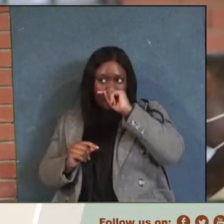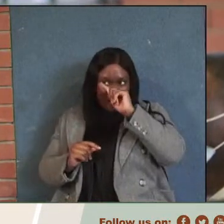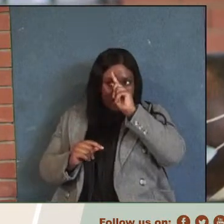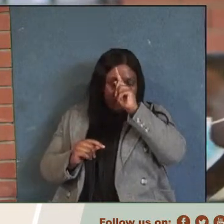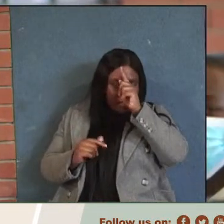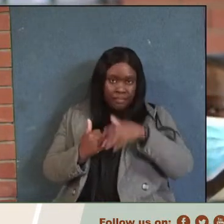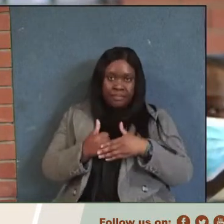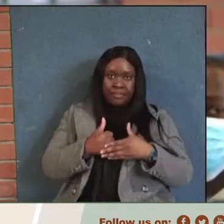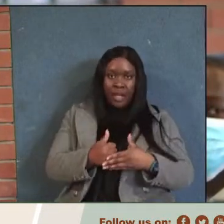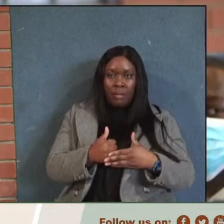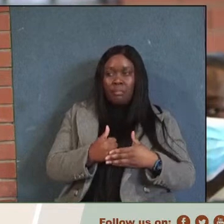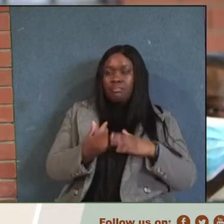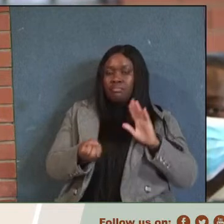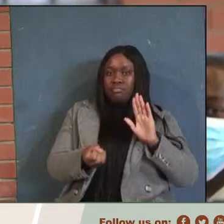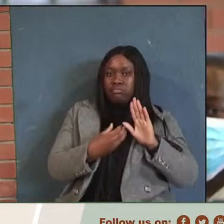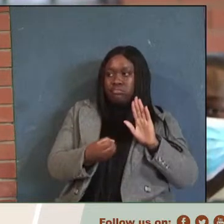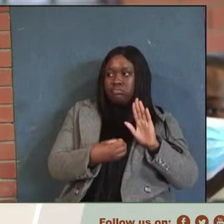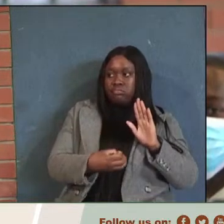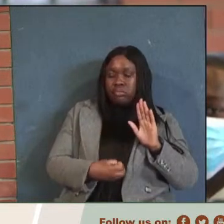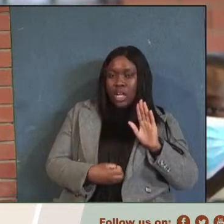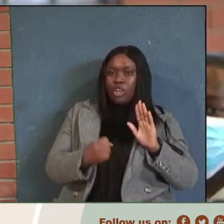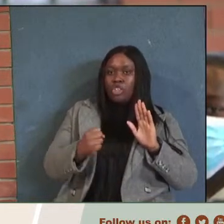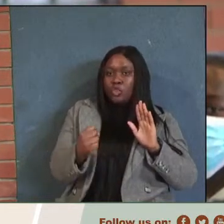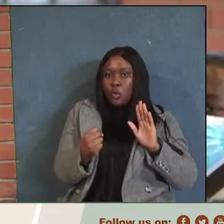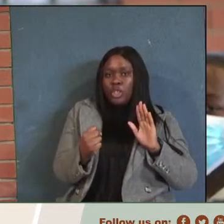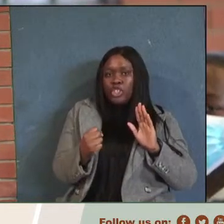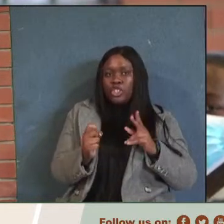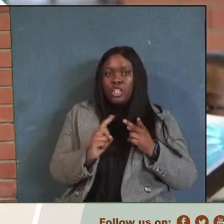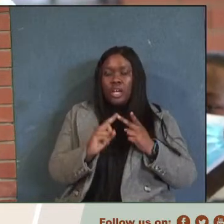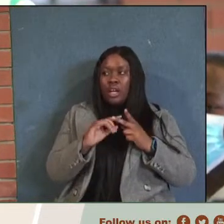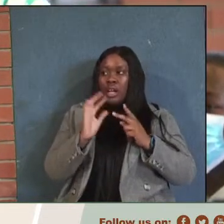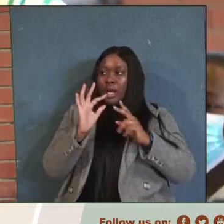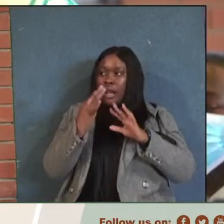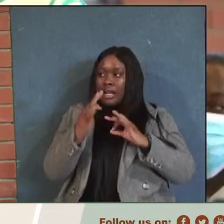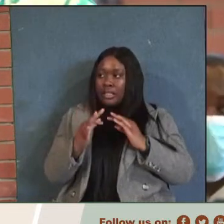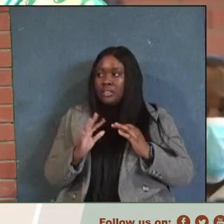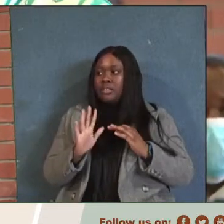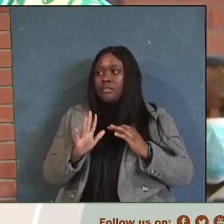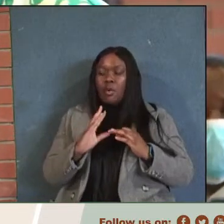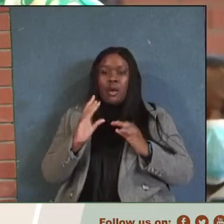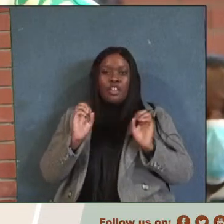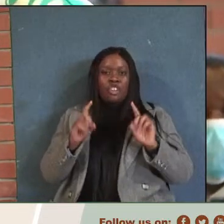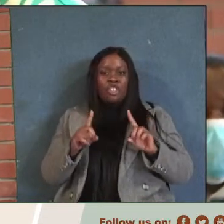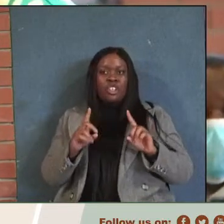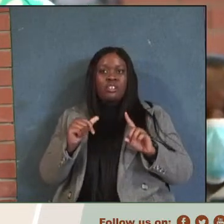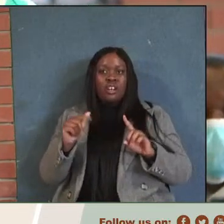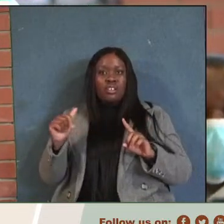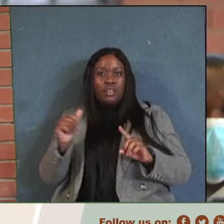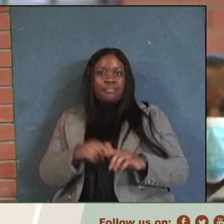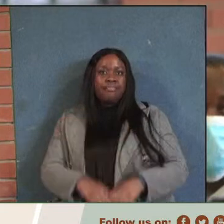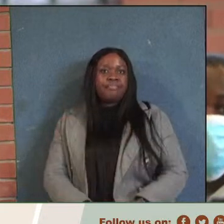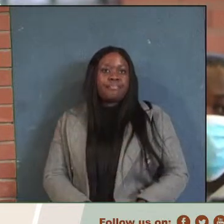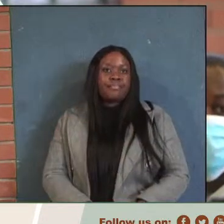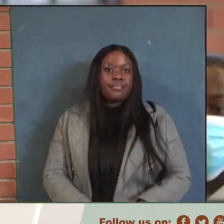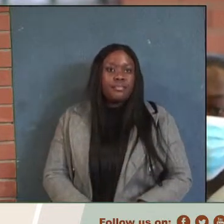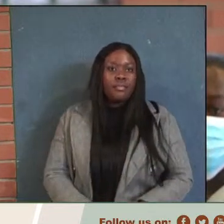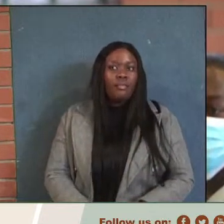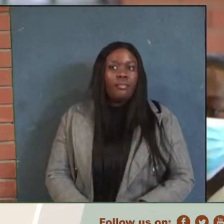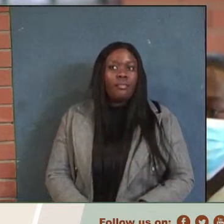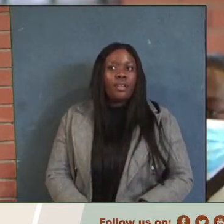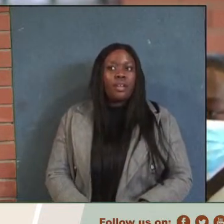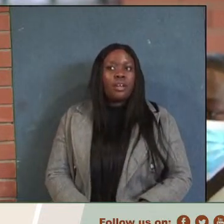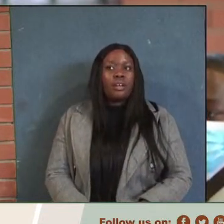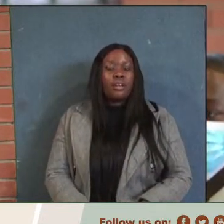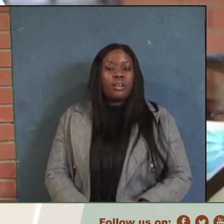the collection of storage and analysis of vast amount of educational data. Of